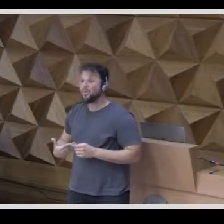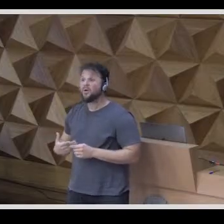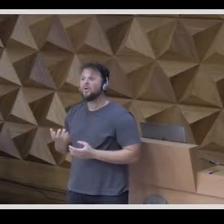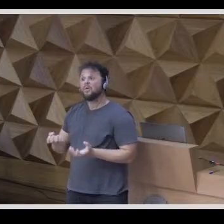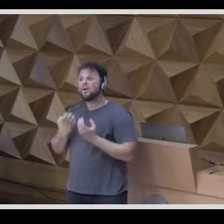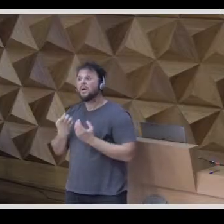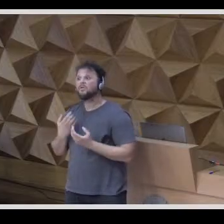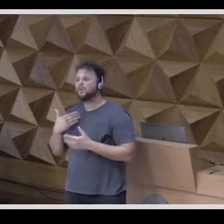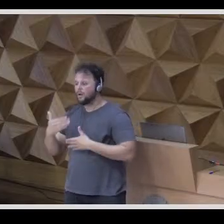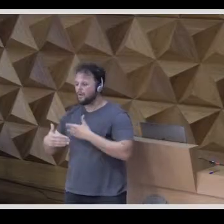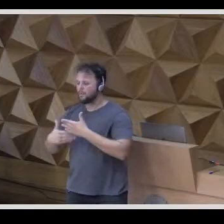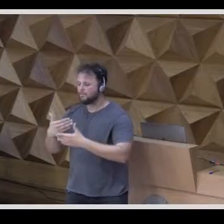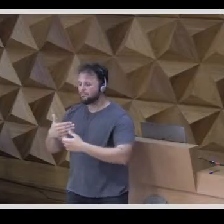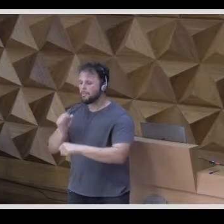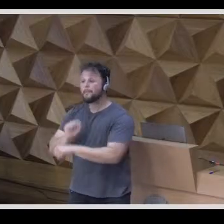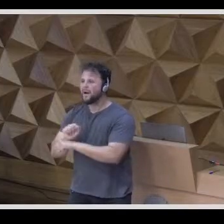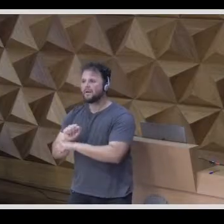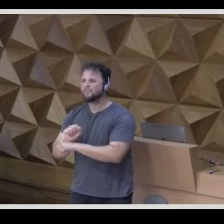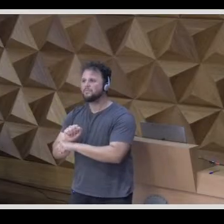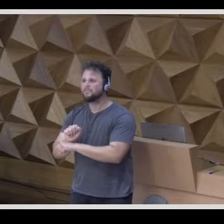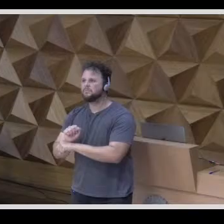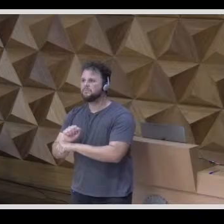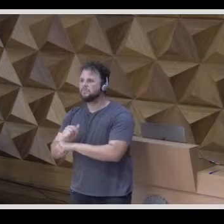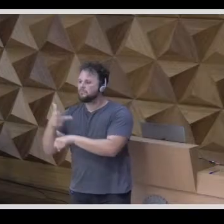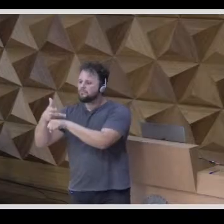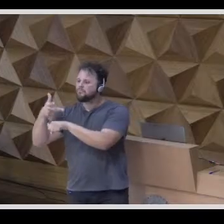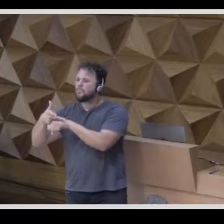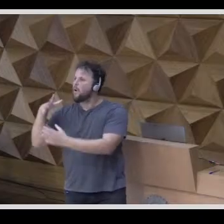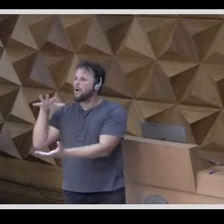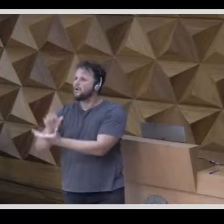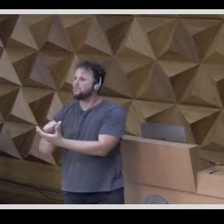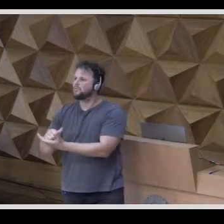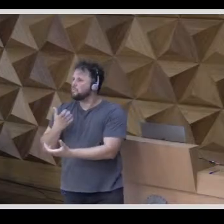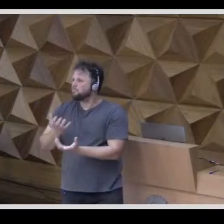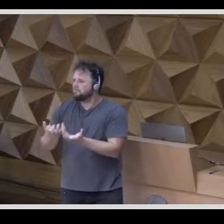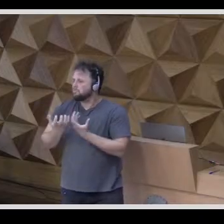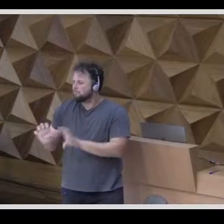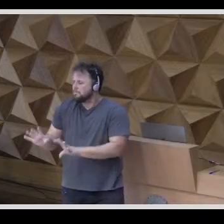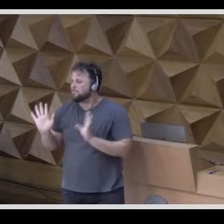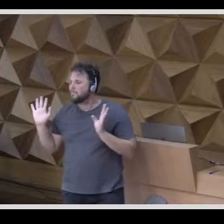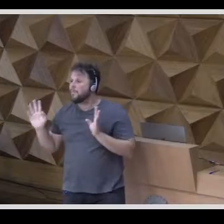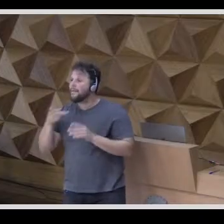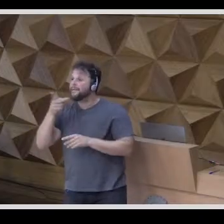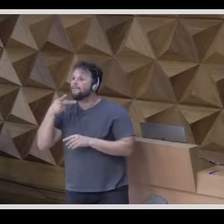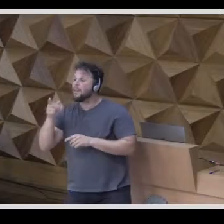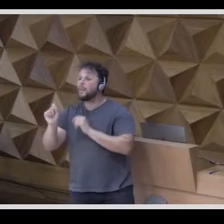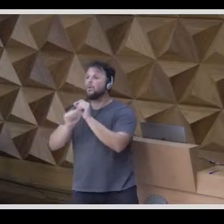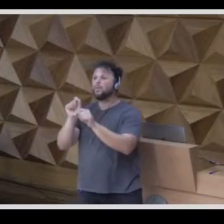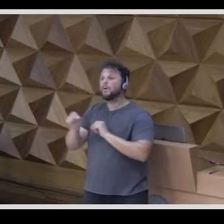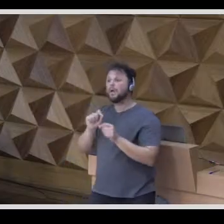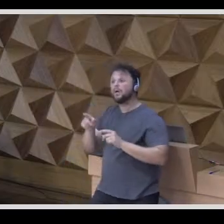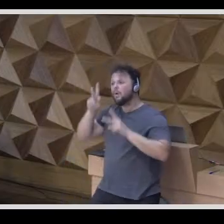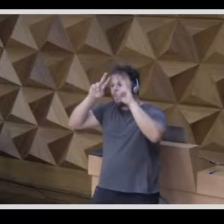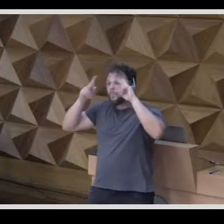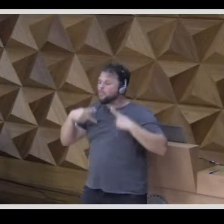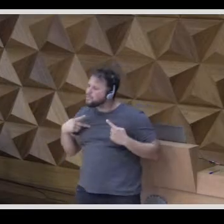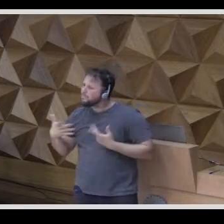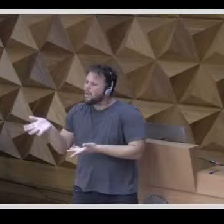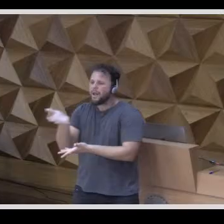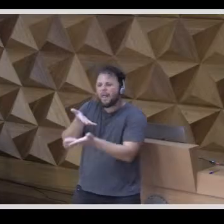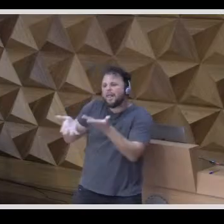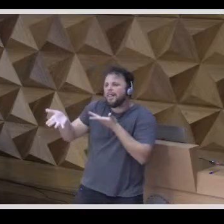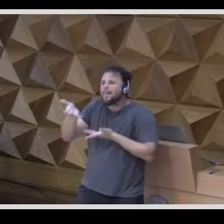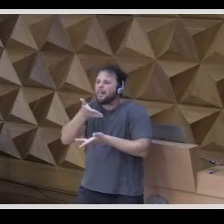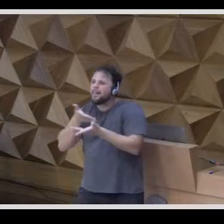about that. They don't talk about how the human can interject and just kind of dial some of this monitoring down. And